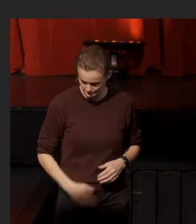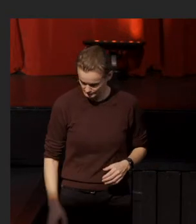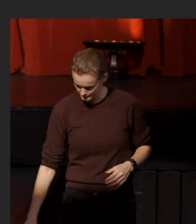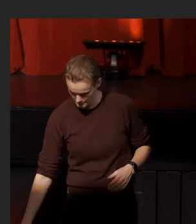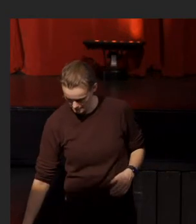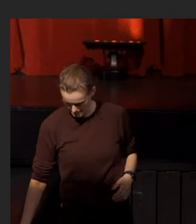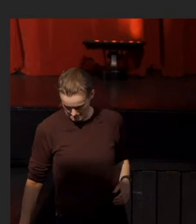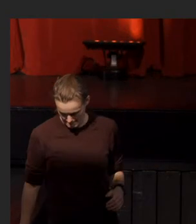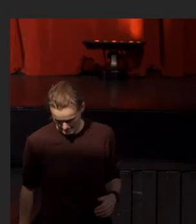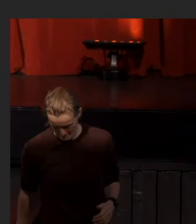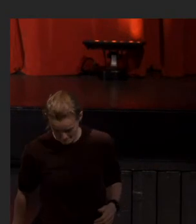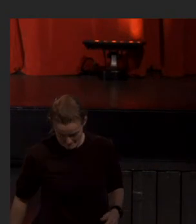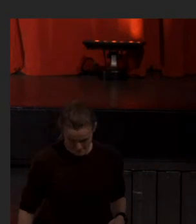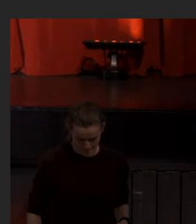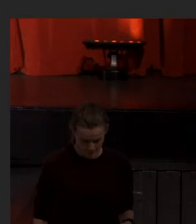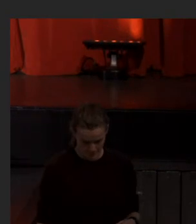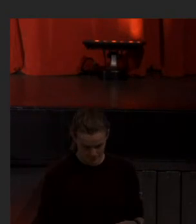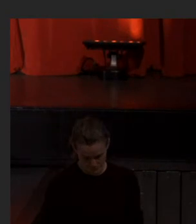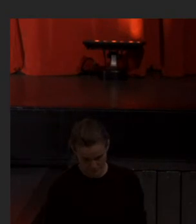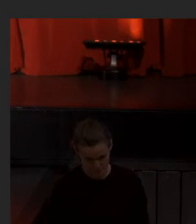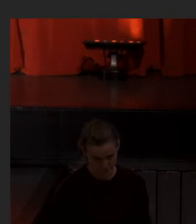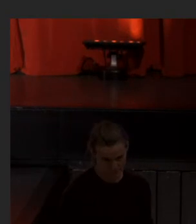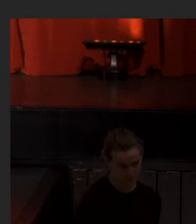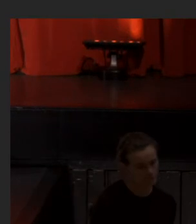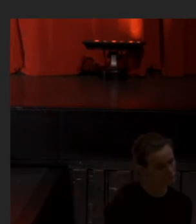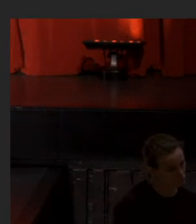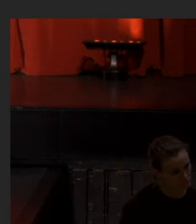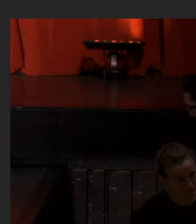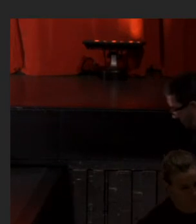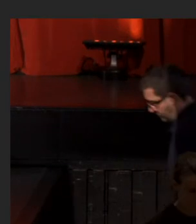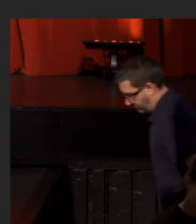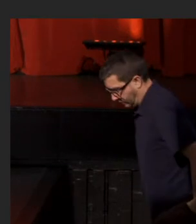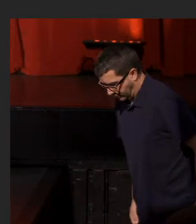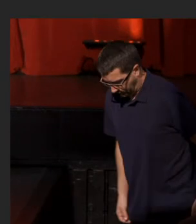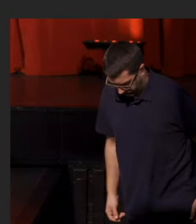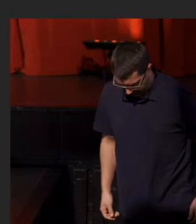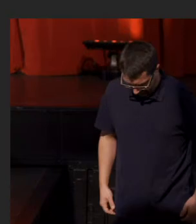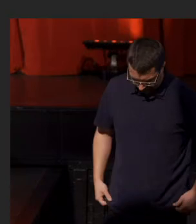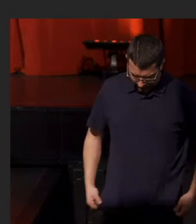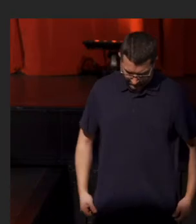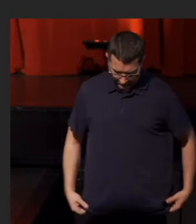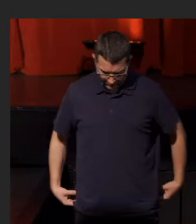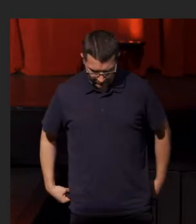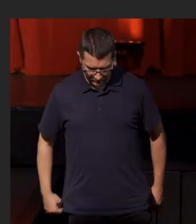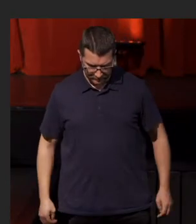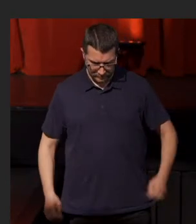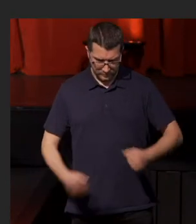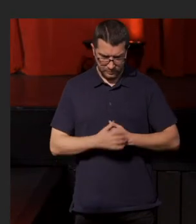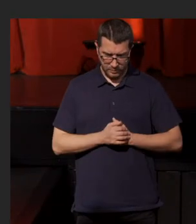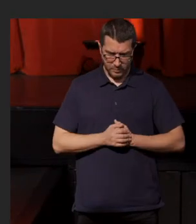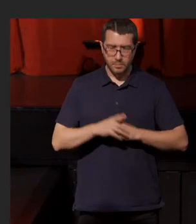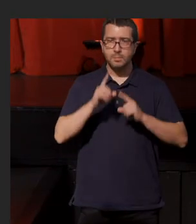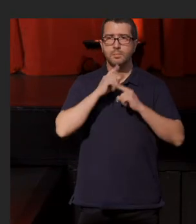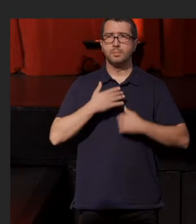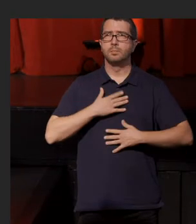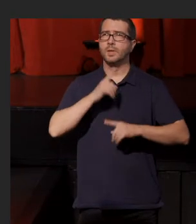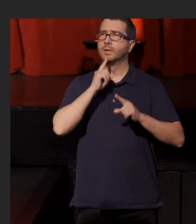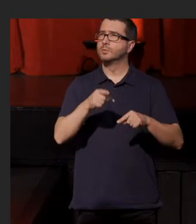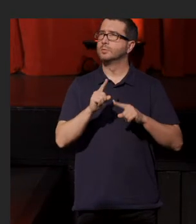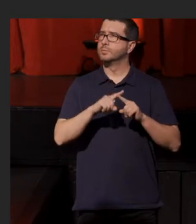Sure, yeah. I would answer that slightly differently and kind of question the terms from the outset, because I think